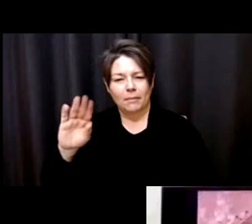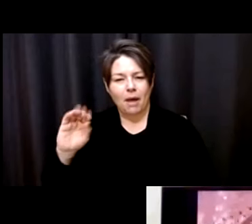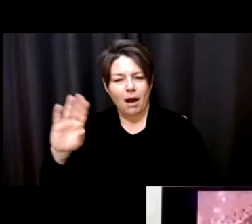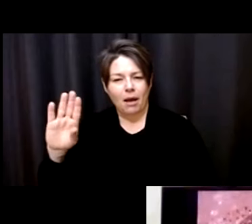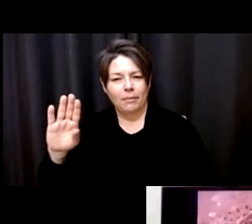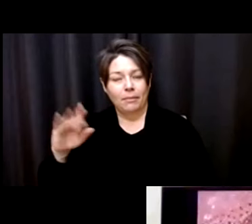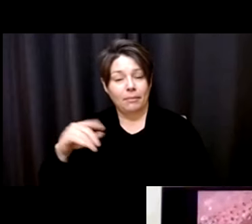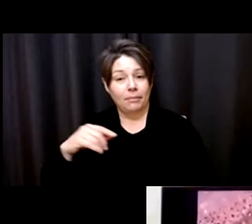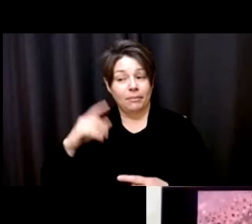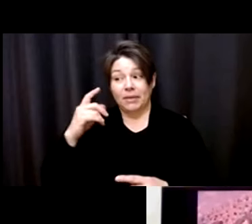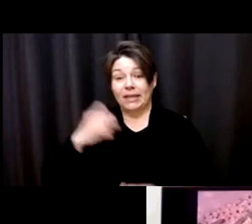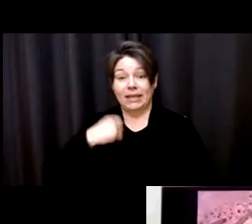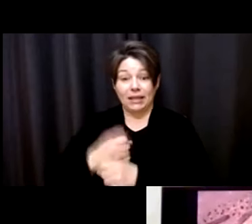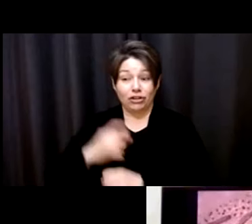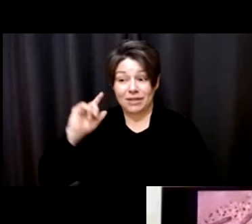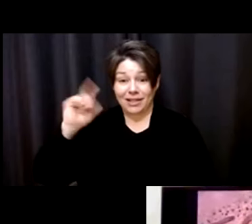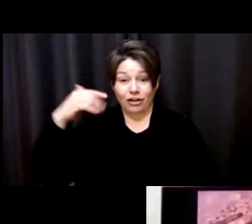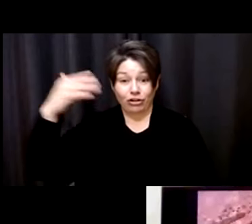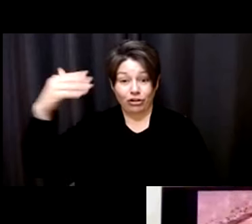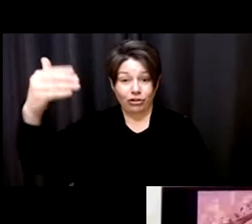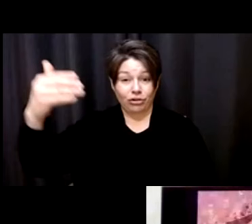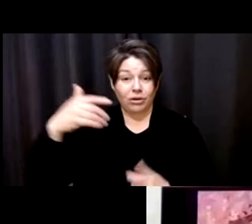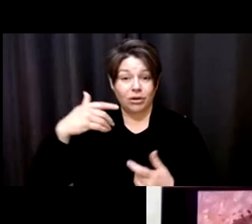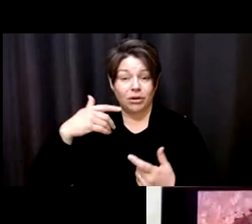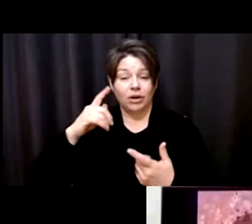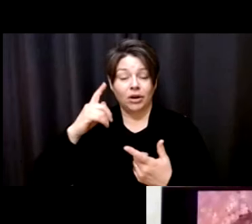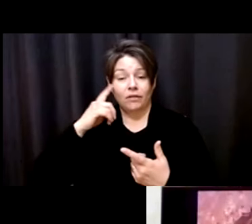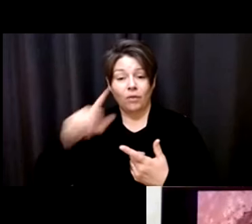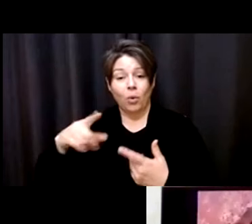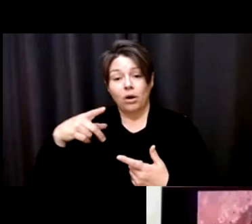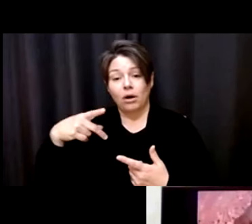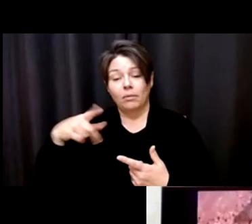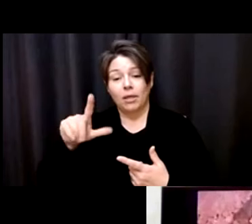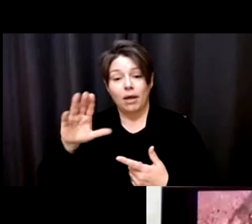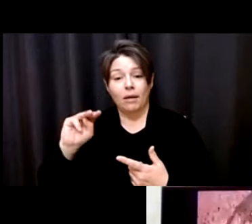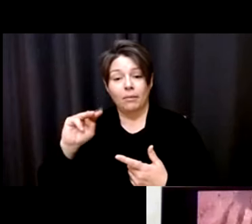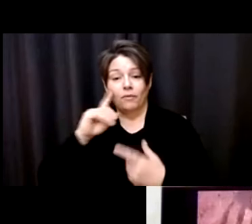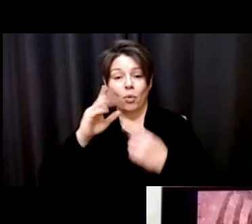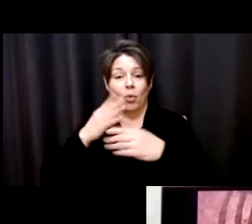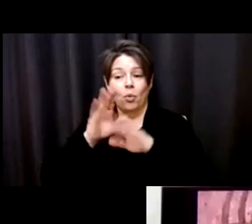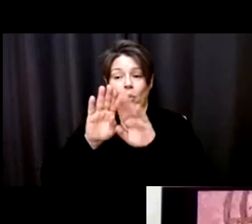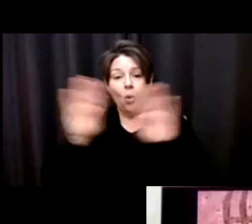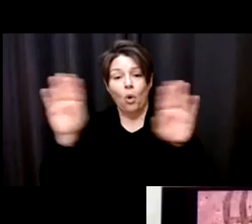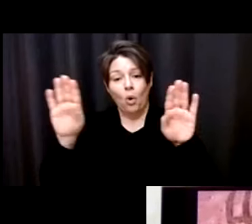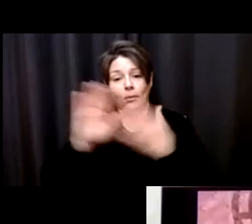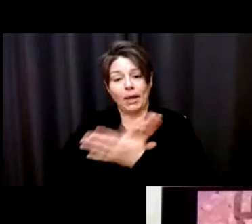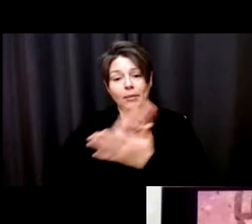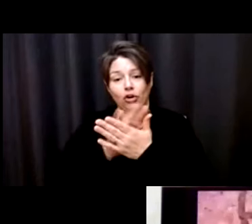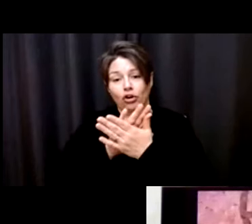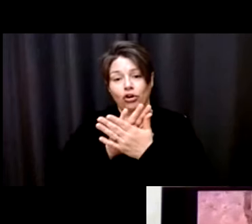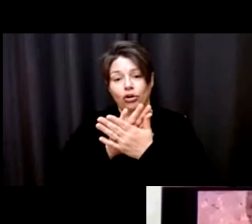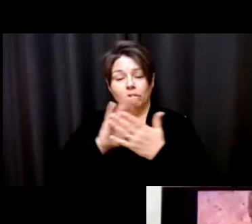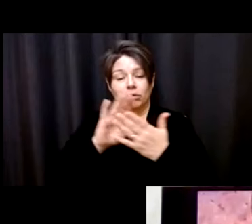find out for years later that it was actually to plumb wallpaper, which meant a lot to me as well, because I had used